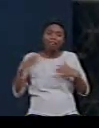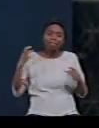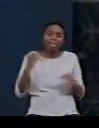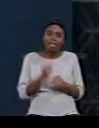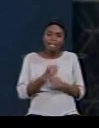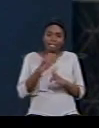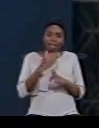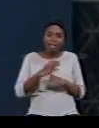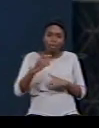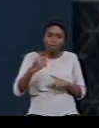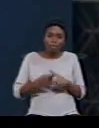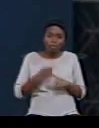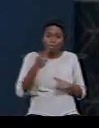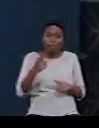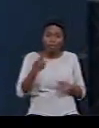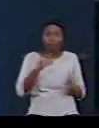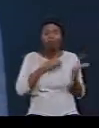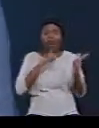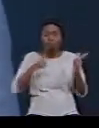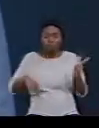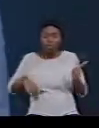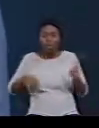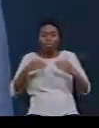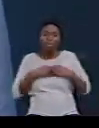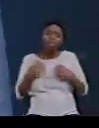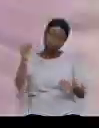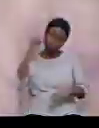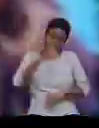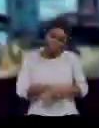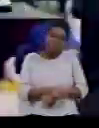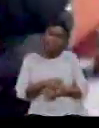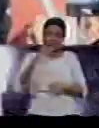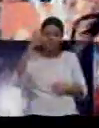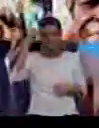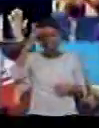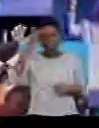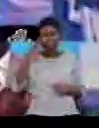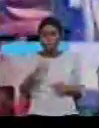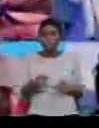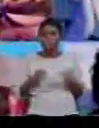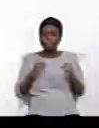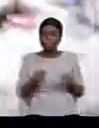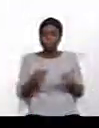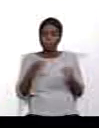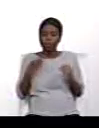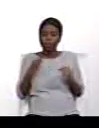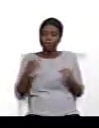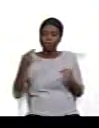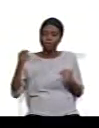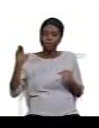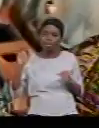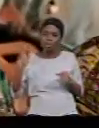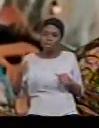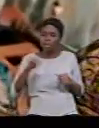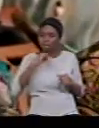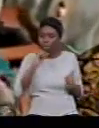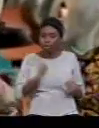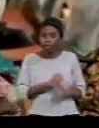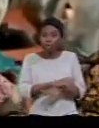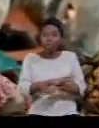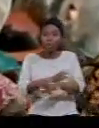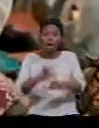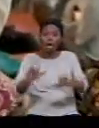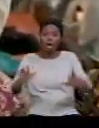from you, the Lord has conquered Satan. The fire of the third ignition of the GCK is spreading